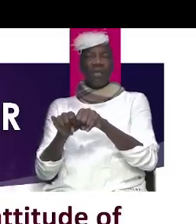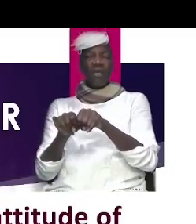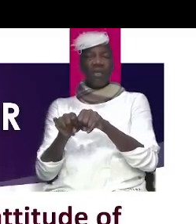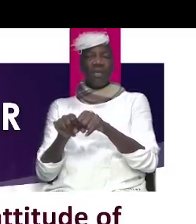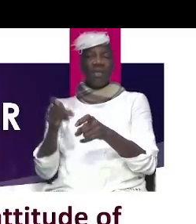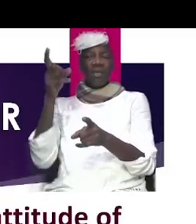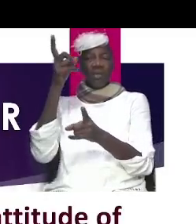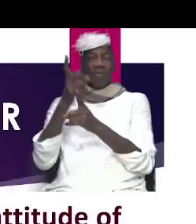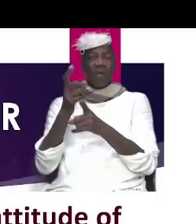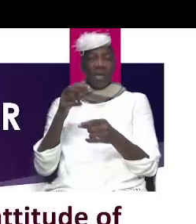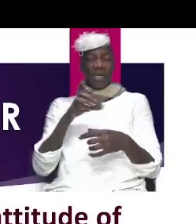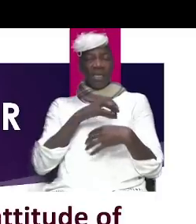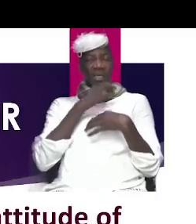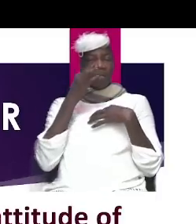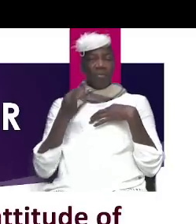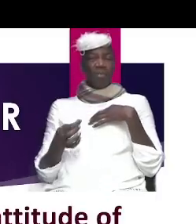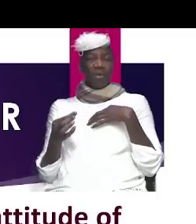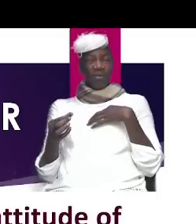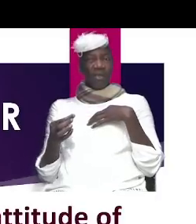right spirit